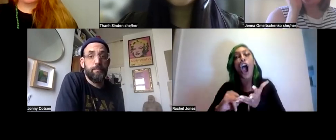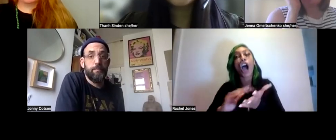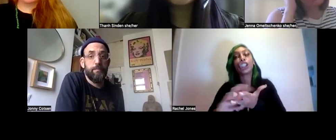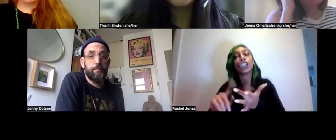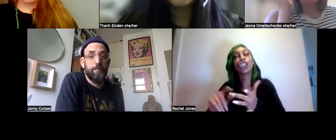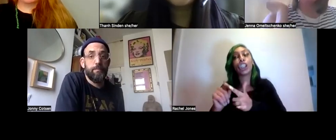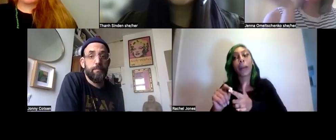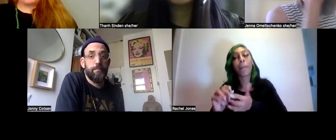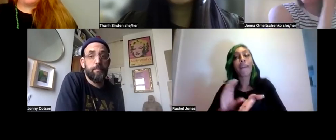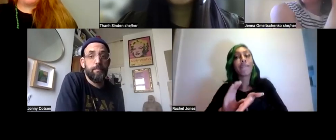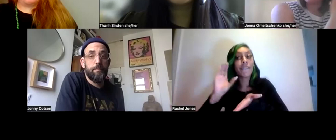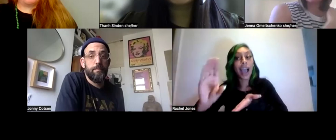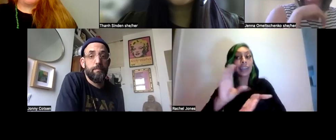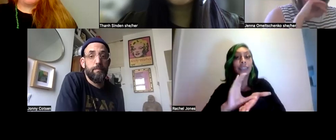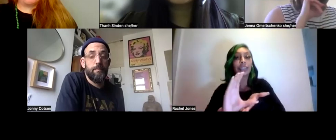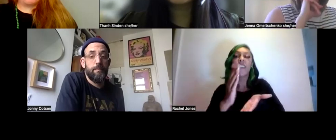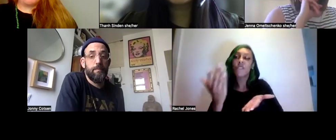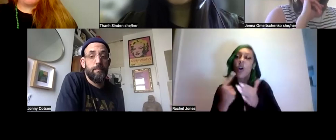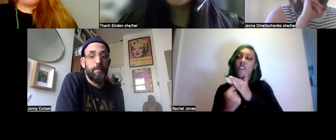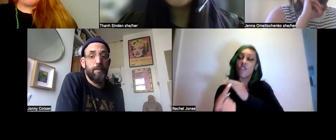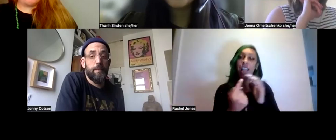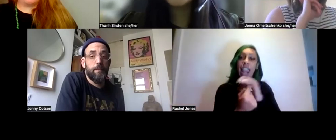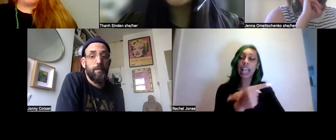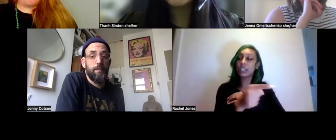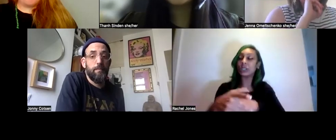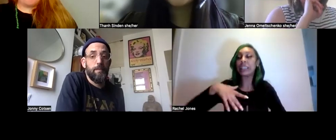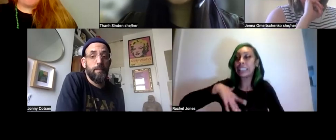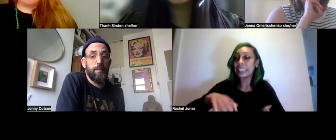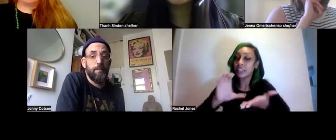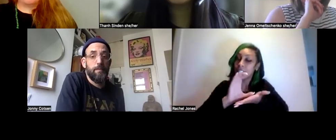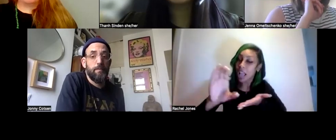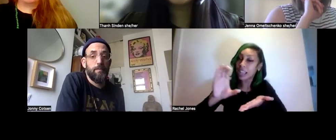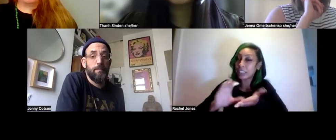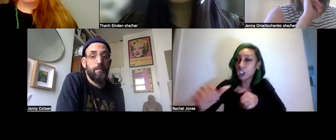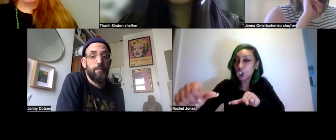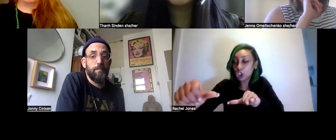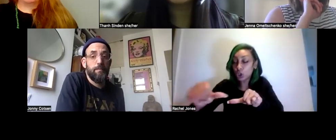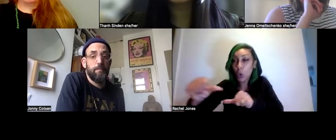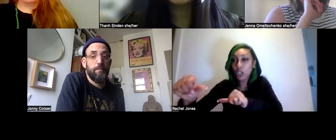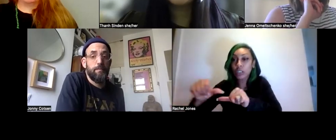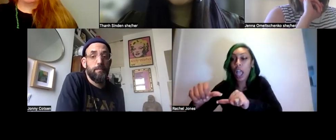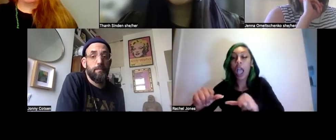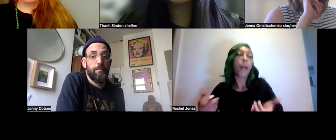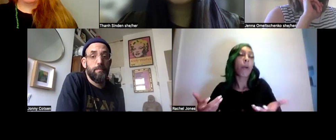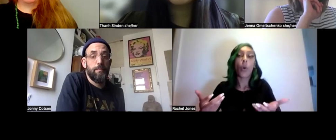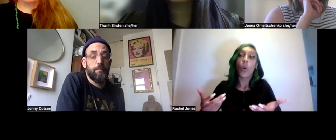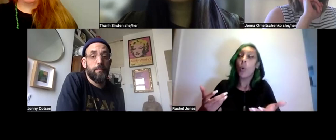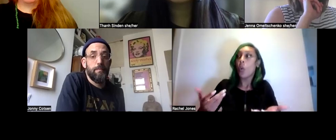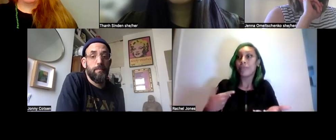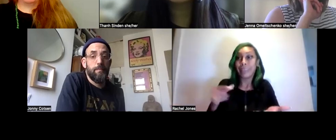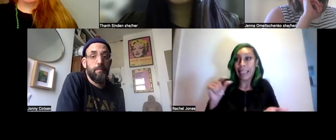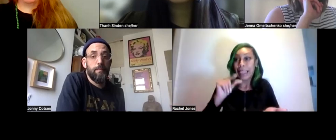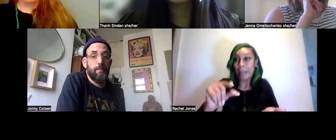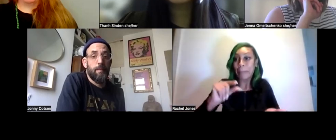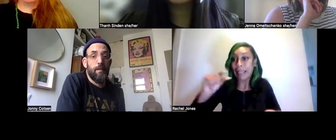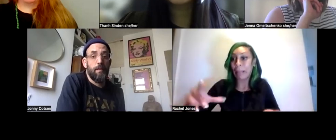during that time that might needed that funding for that short-term relief.